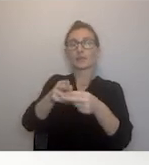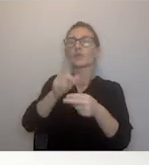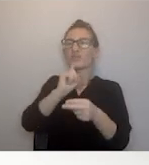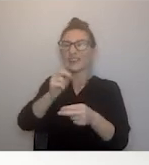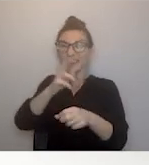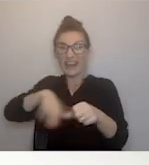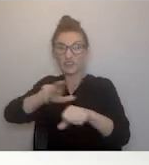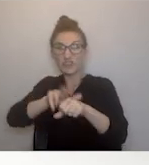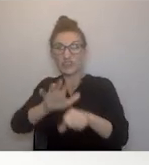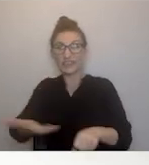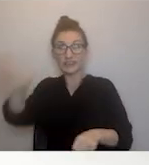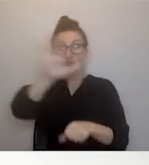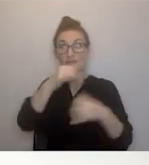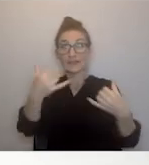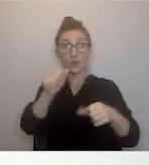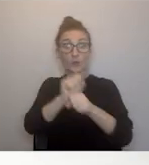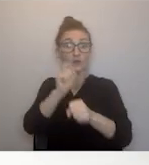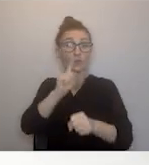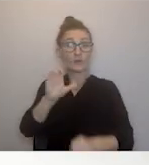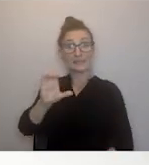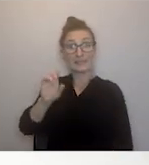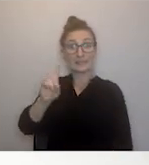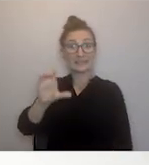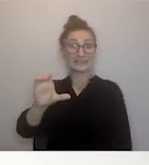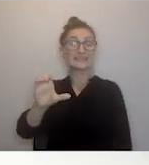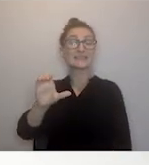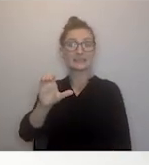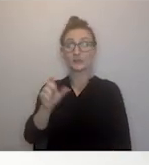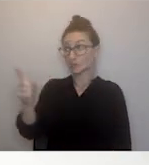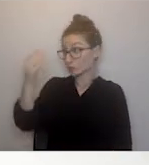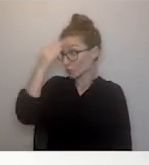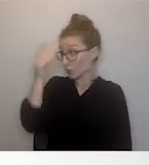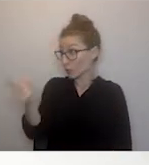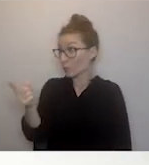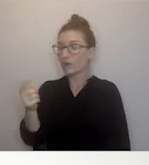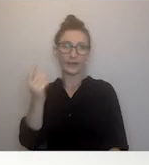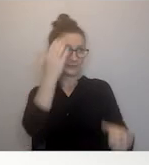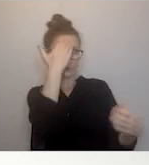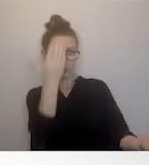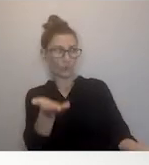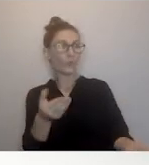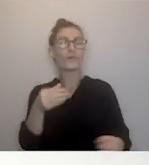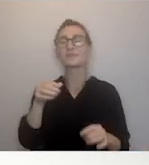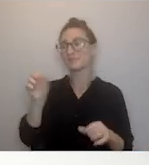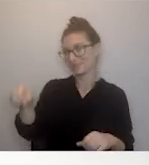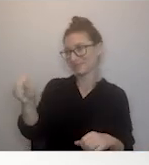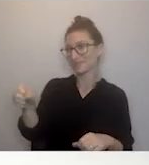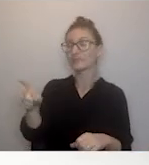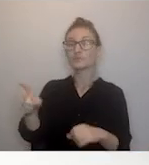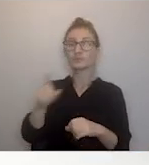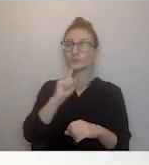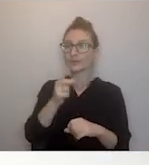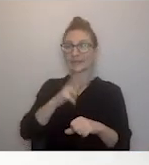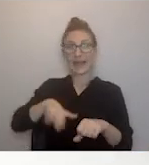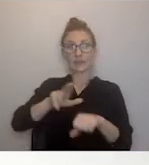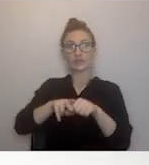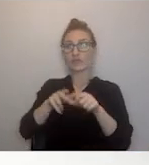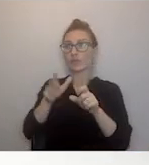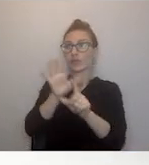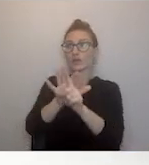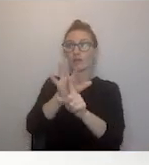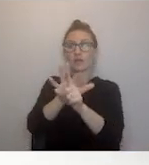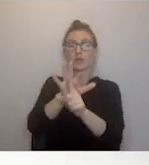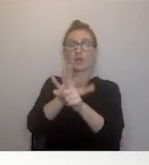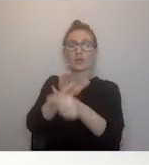area. Actually, nationally, she's now working for the CDC. I don't know if you know that. Yes, so she is really